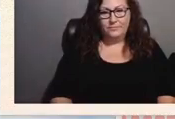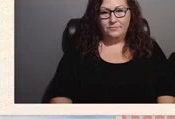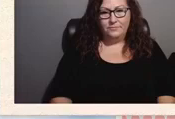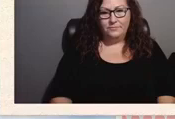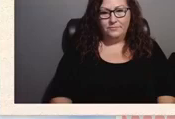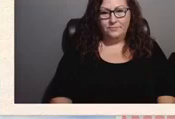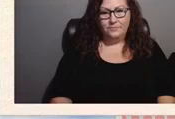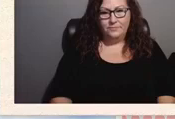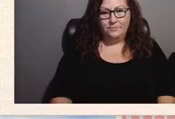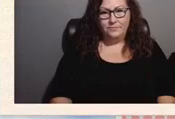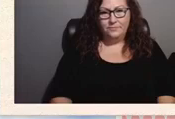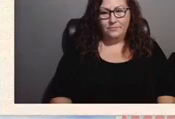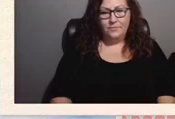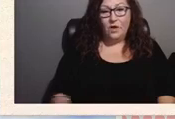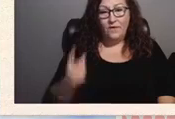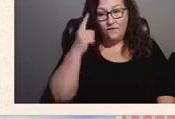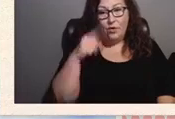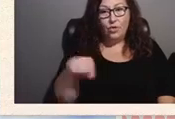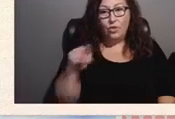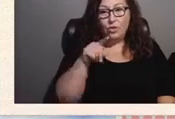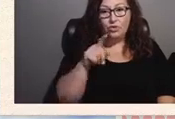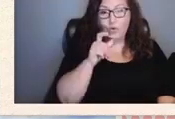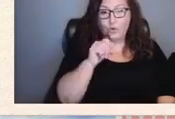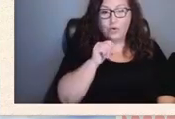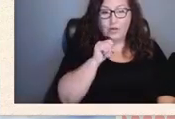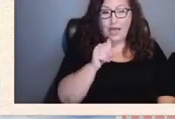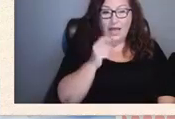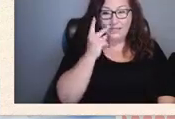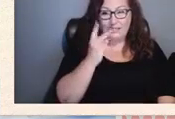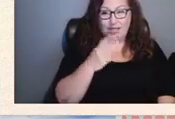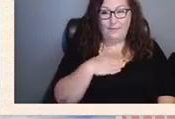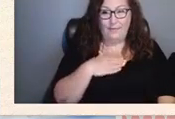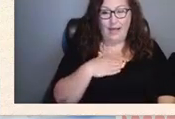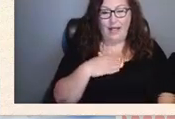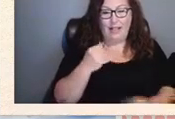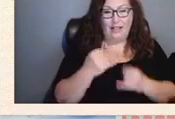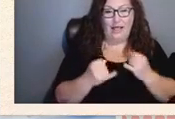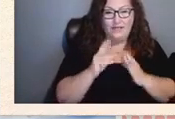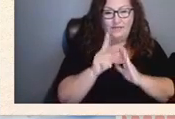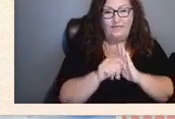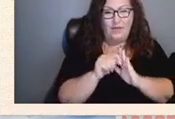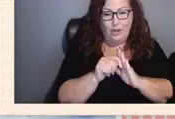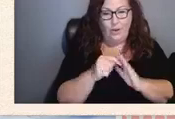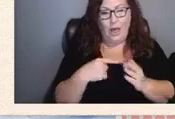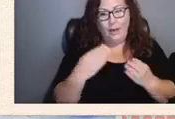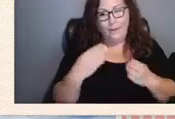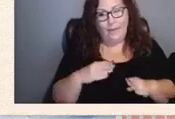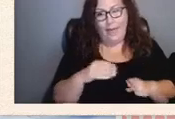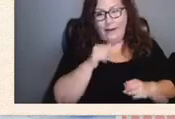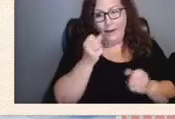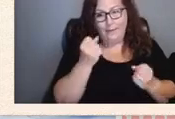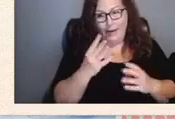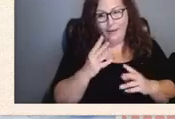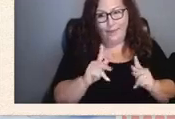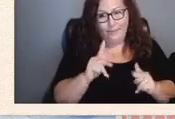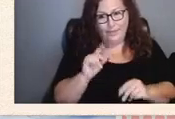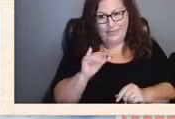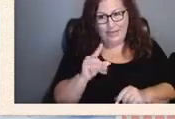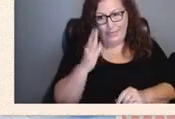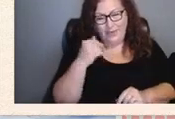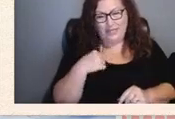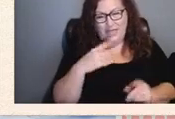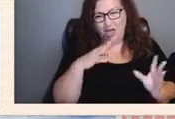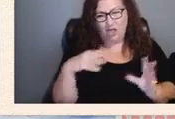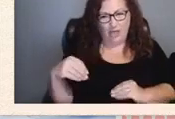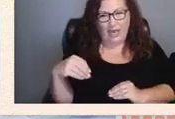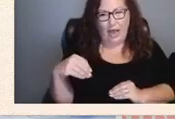For those of you who haven't seen my last video, I bet not a lot of people have because I kind of took it down a while ago.